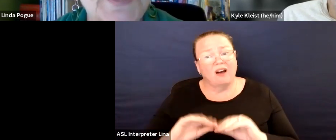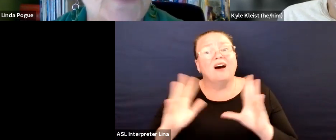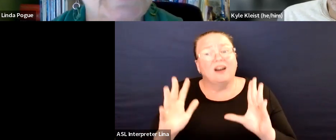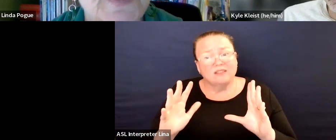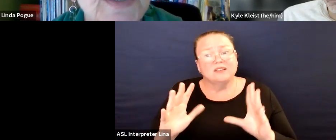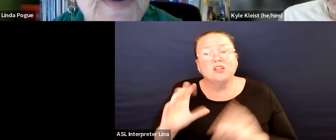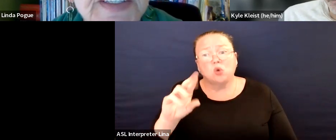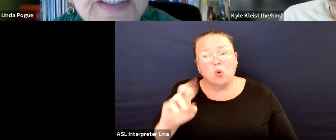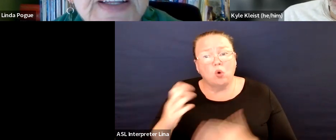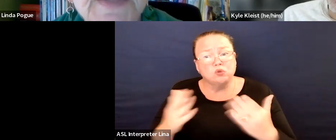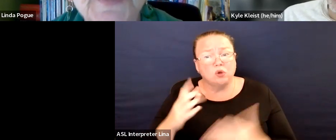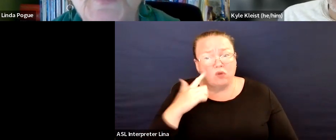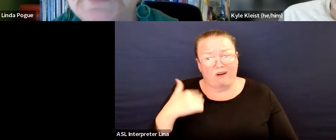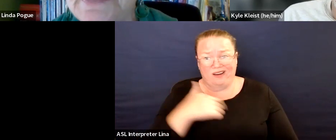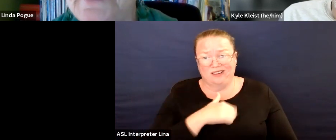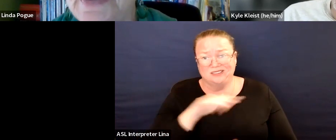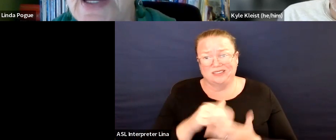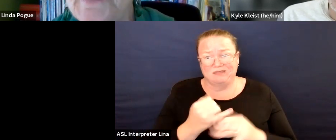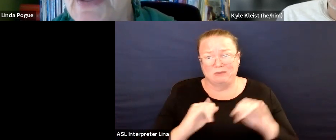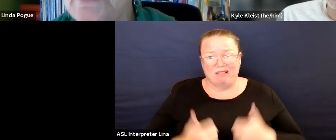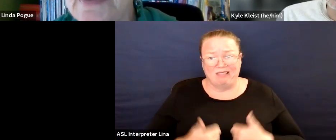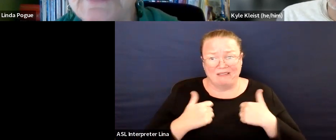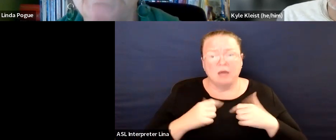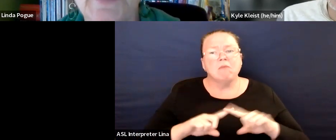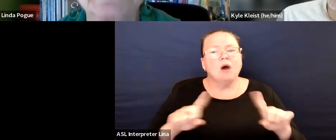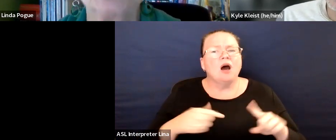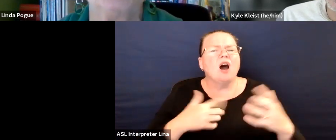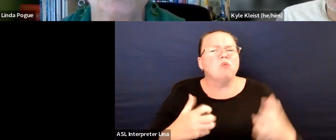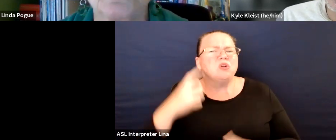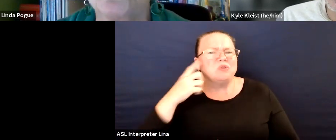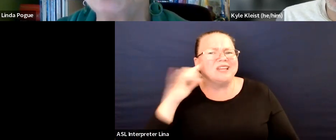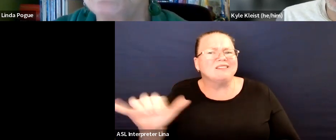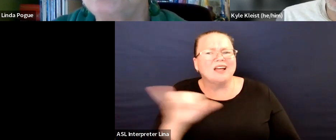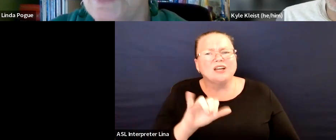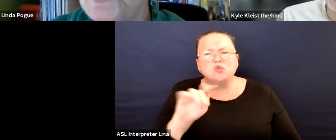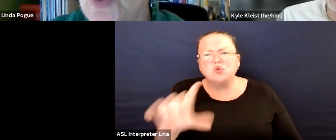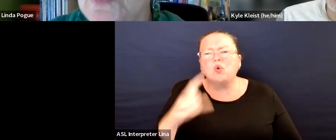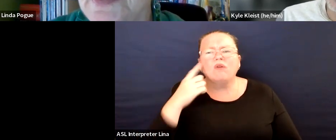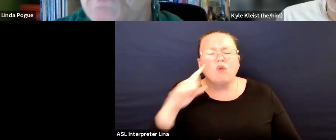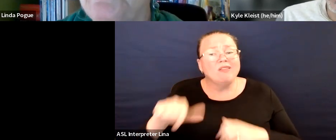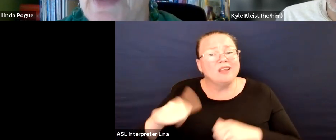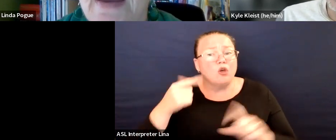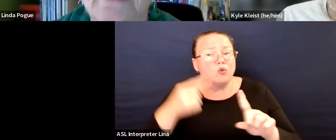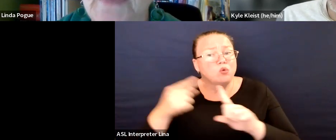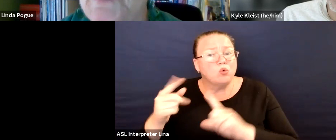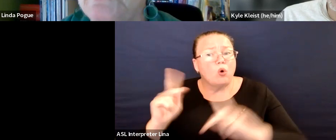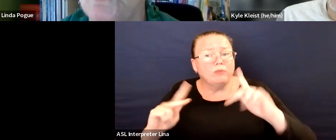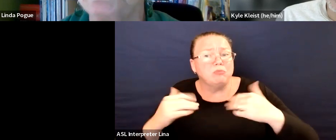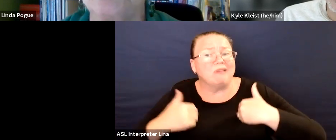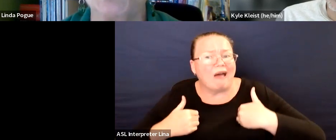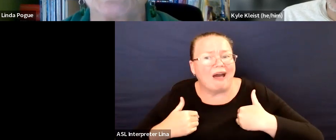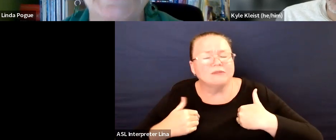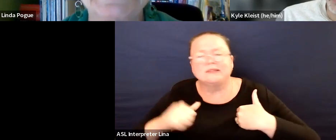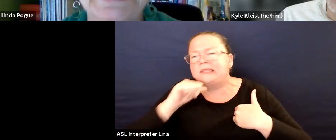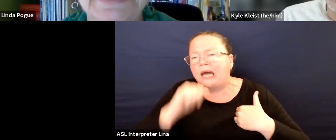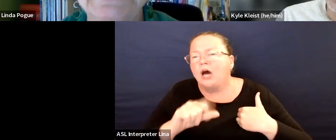core service for those of us at Centers for Independent Living, but I like to think of it as a tool towards the other goals that people have, maybe not